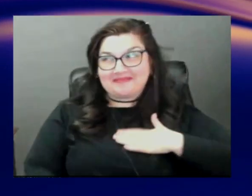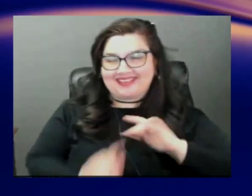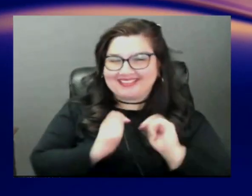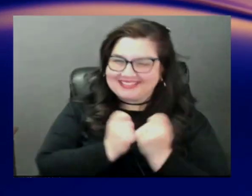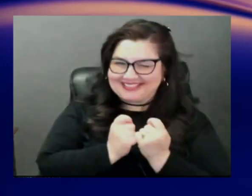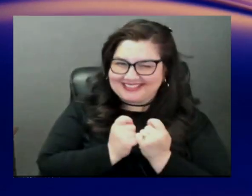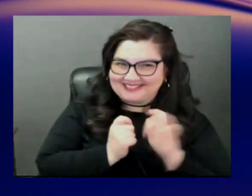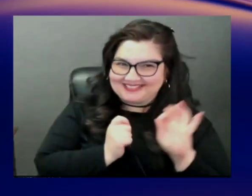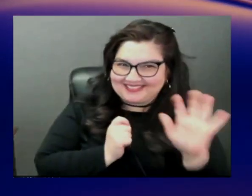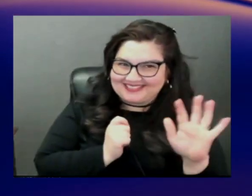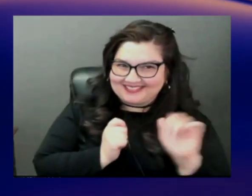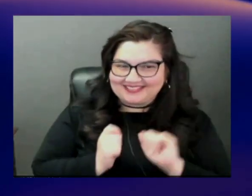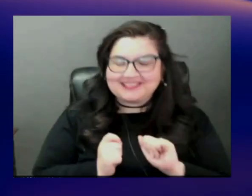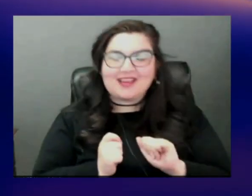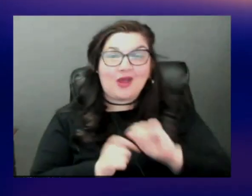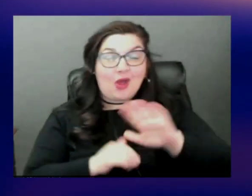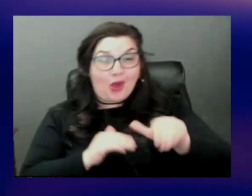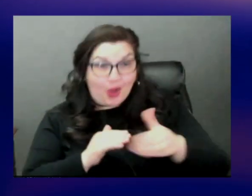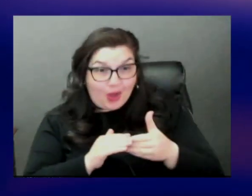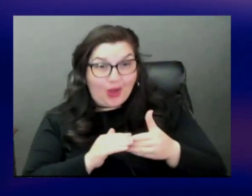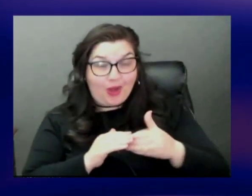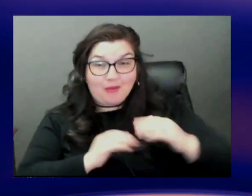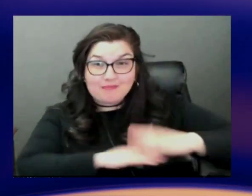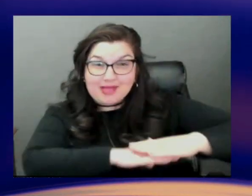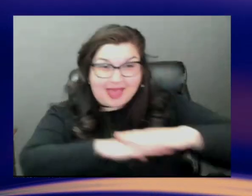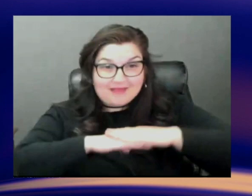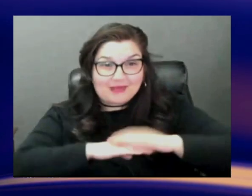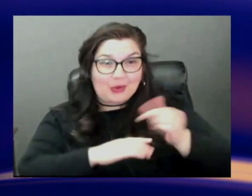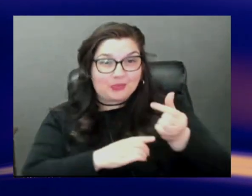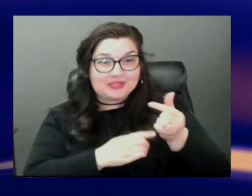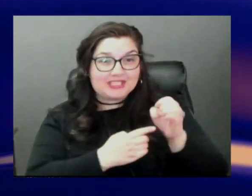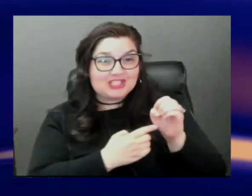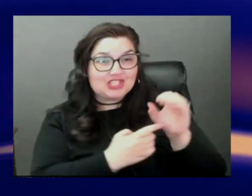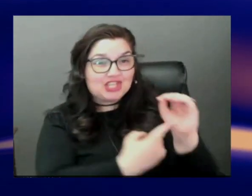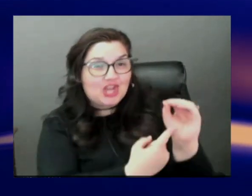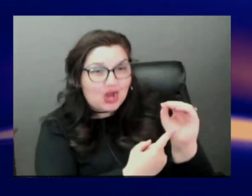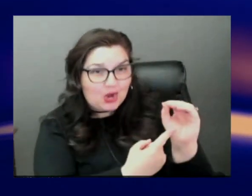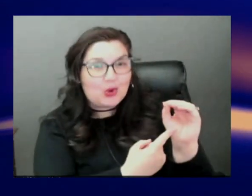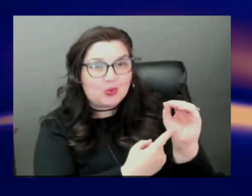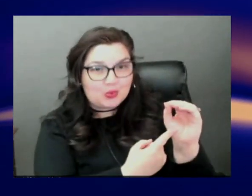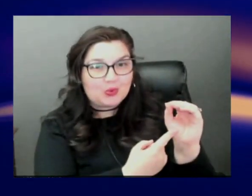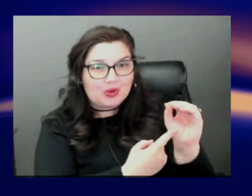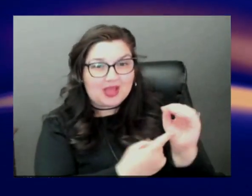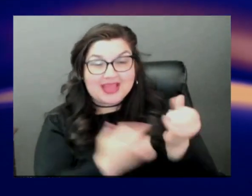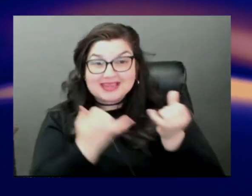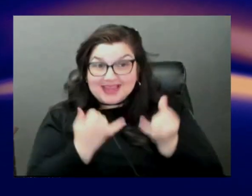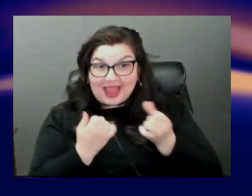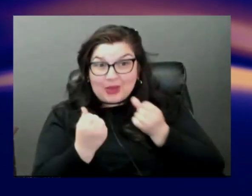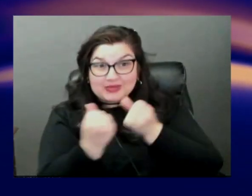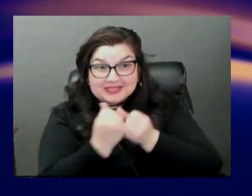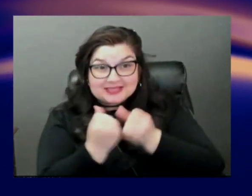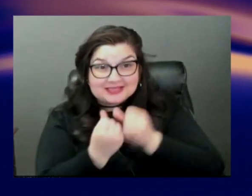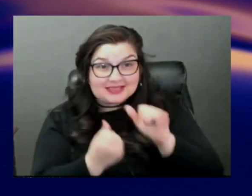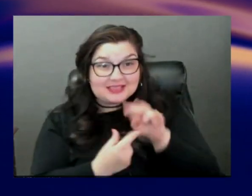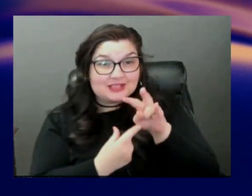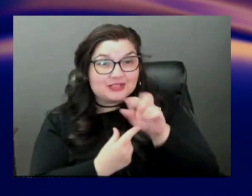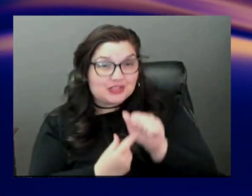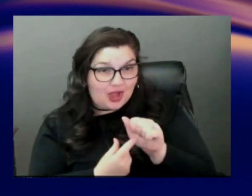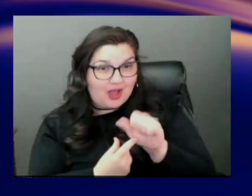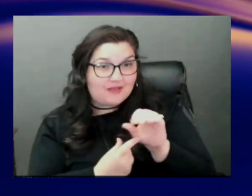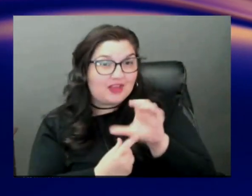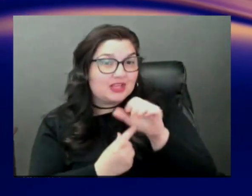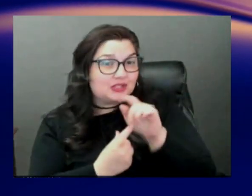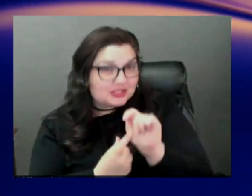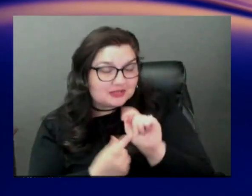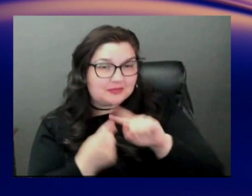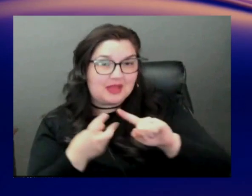on all of our platforms for Geo. So now not only do we support JavaScript, but we also support